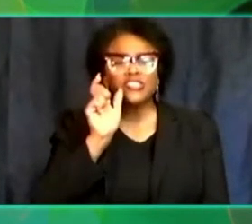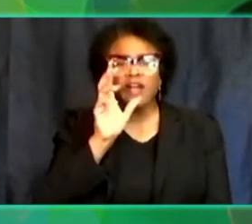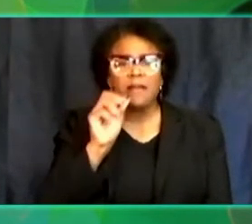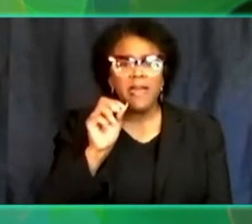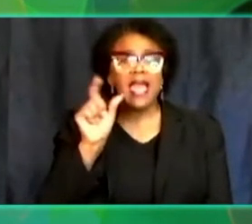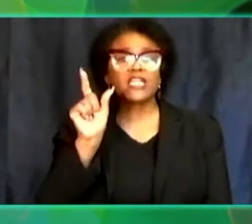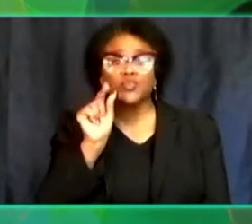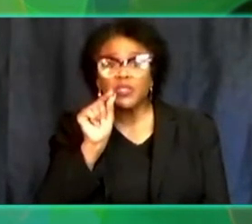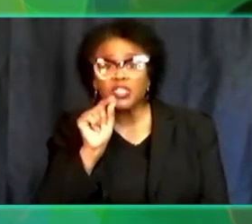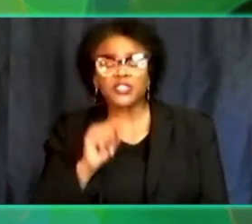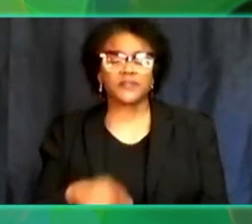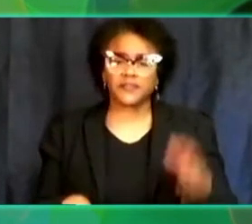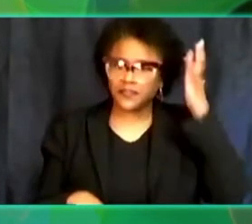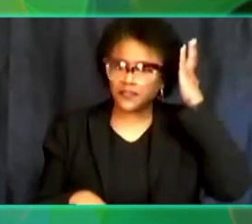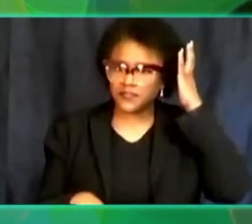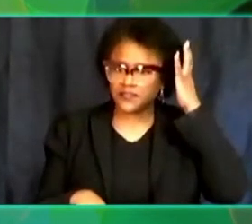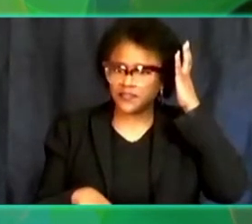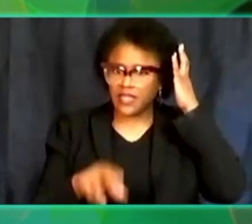Okay.